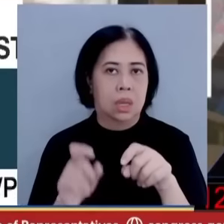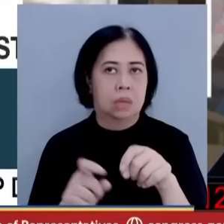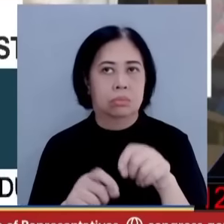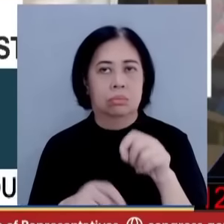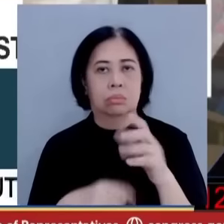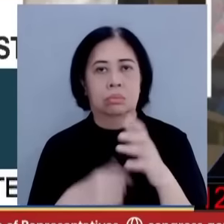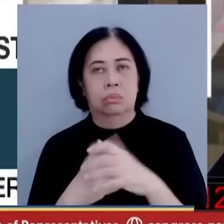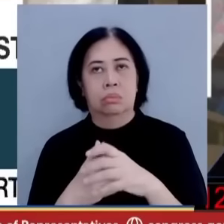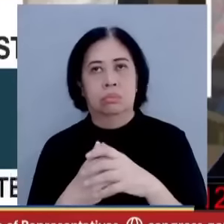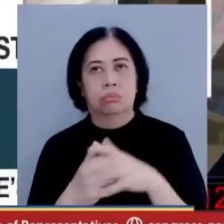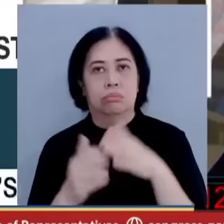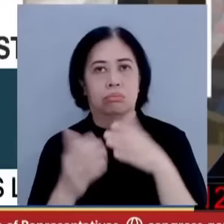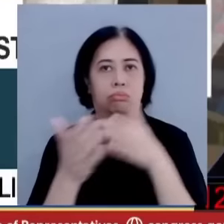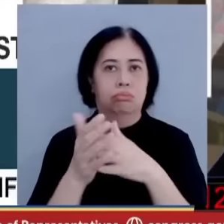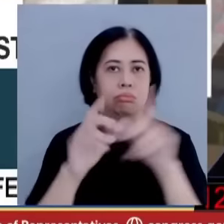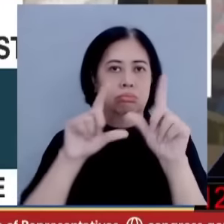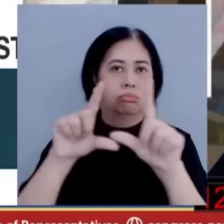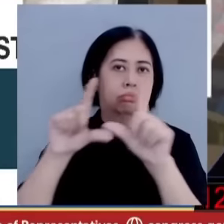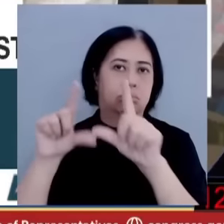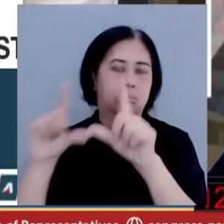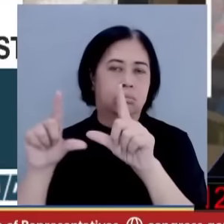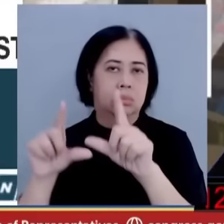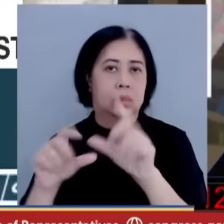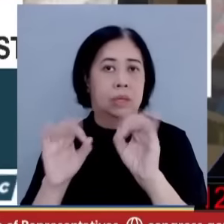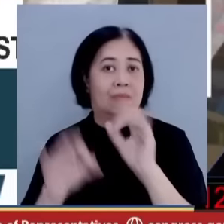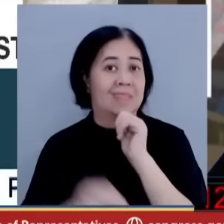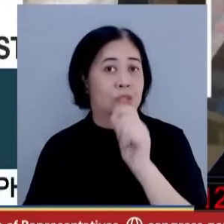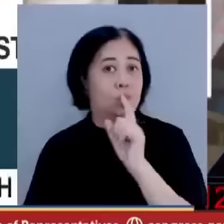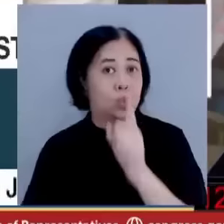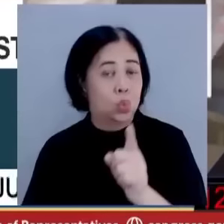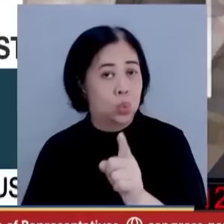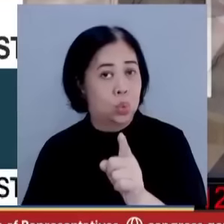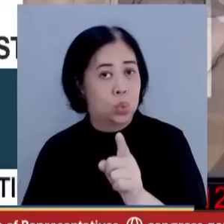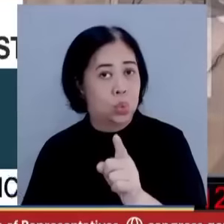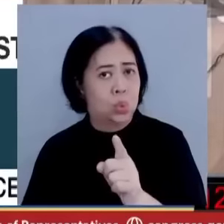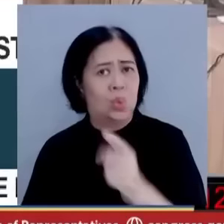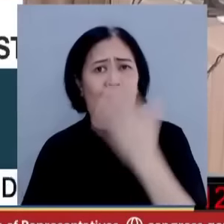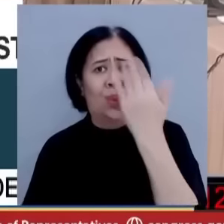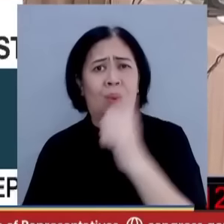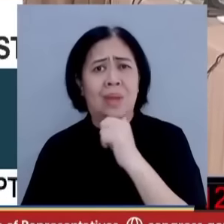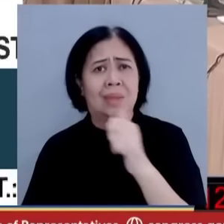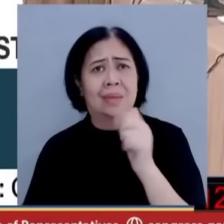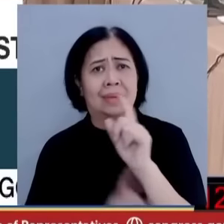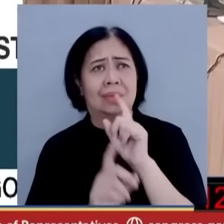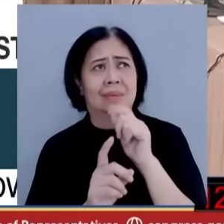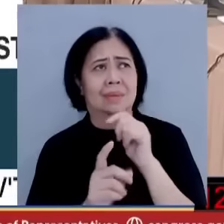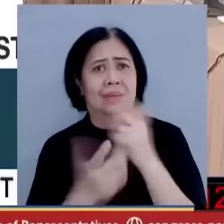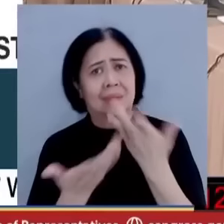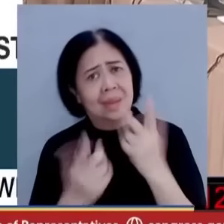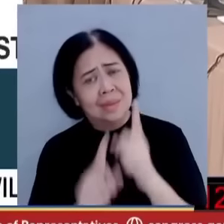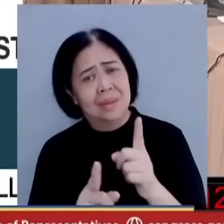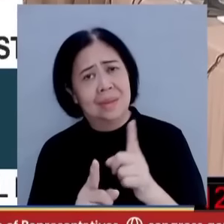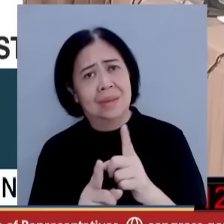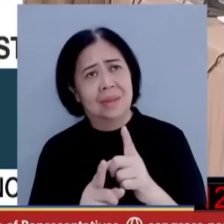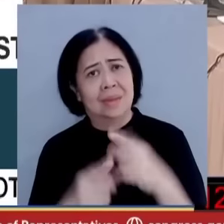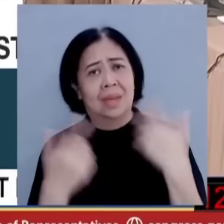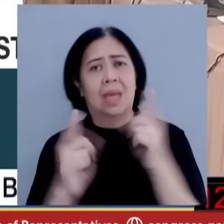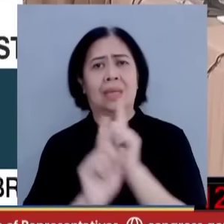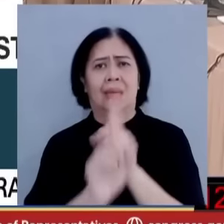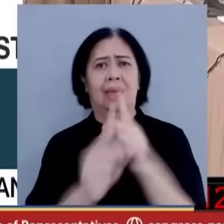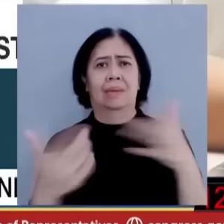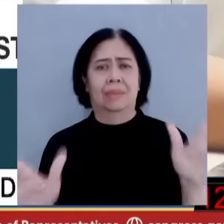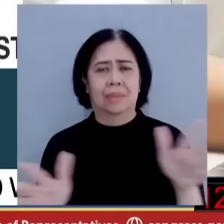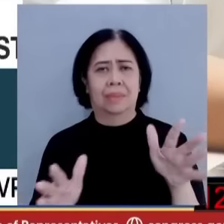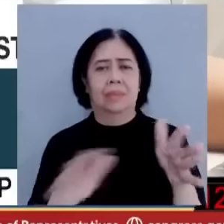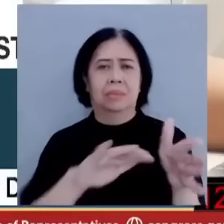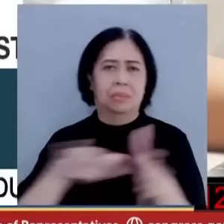being thrown at her are not true, bakit hindi mo sagutin? Mas magandang sagutin mo yan, do away with it, set it aside,